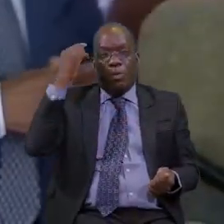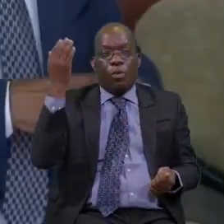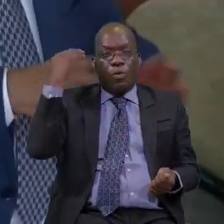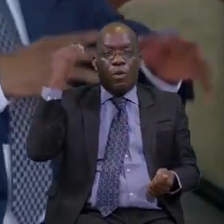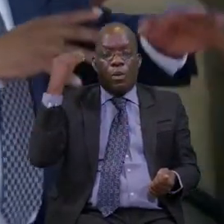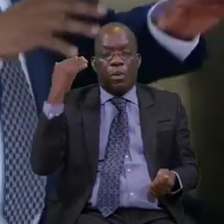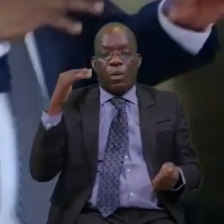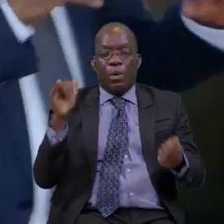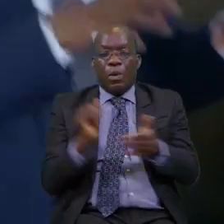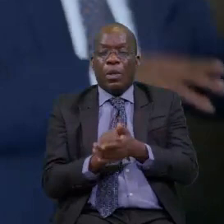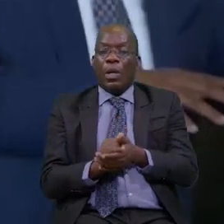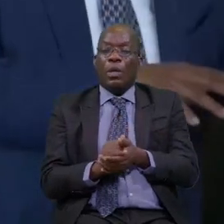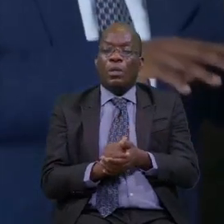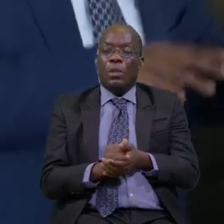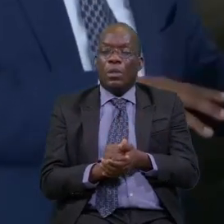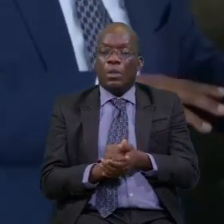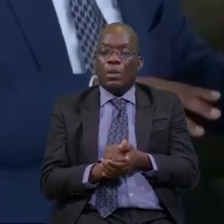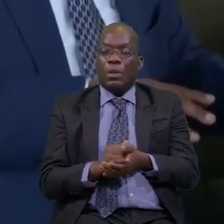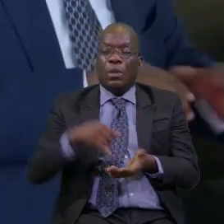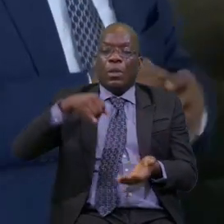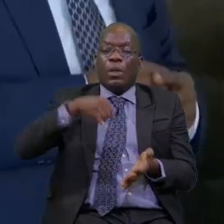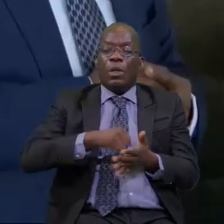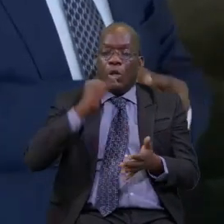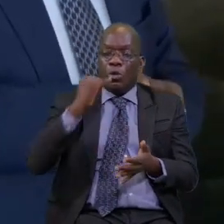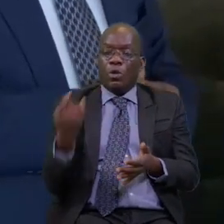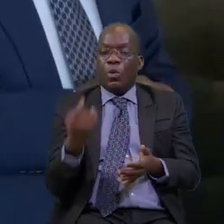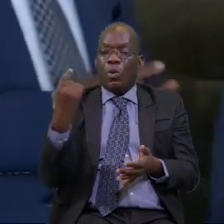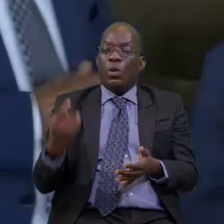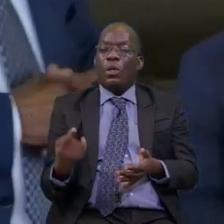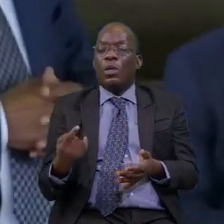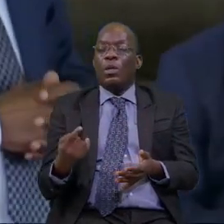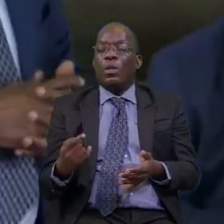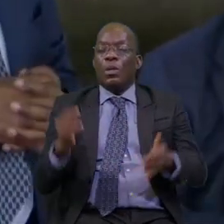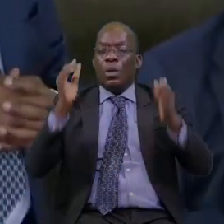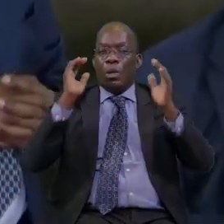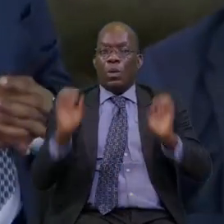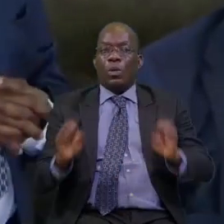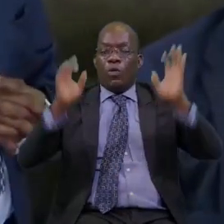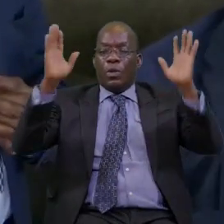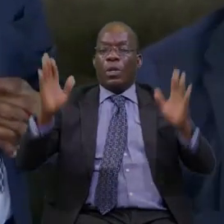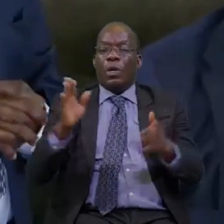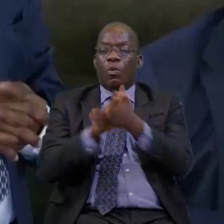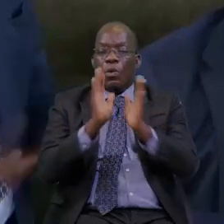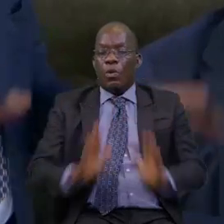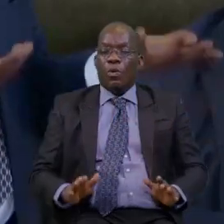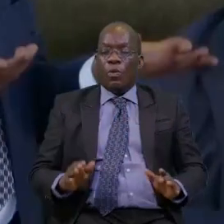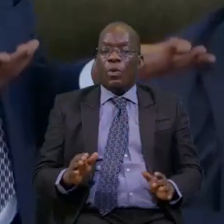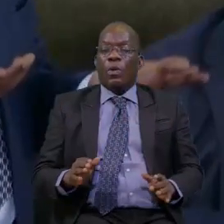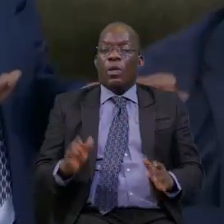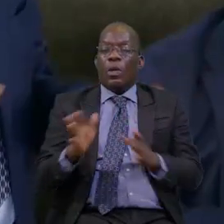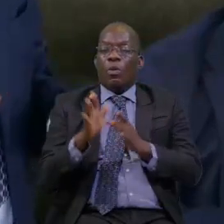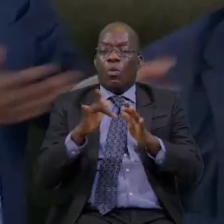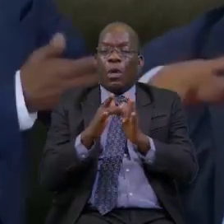only the real devoted believers, Bible reading, Bible believing,